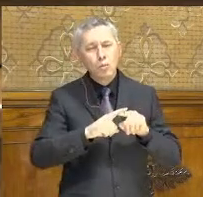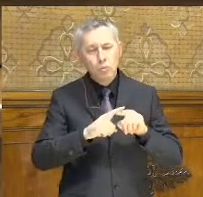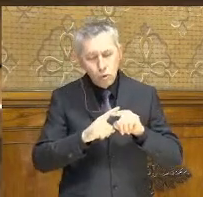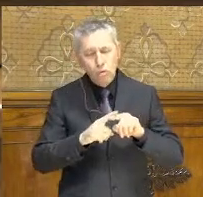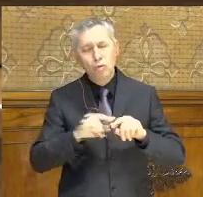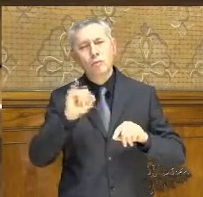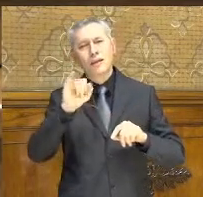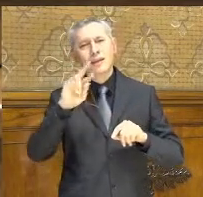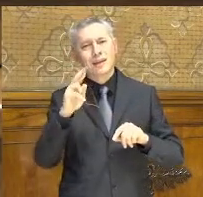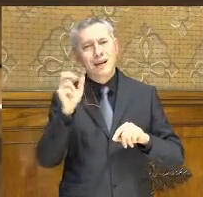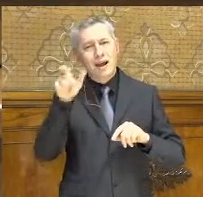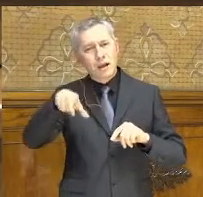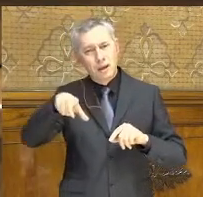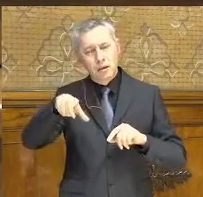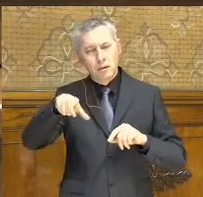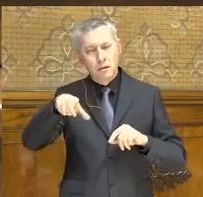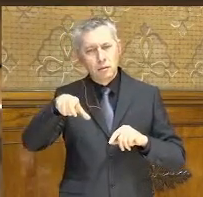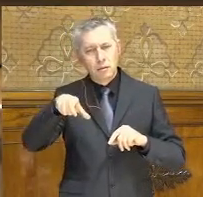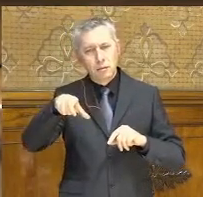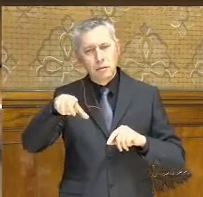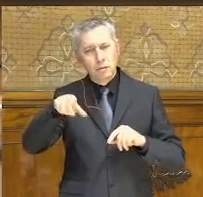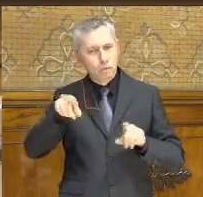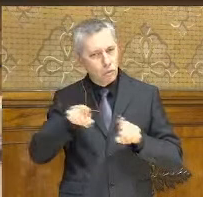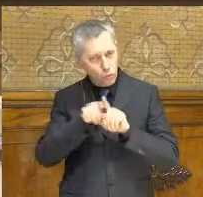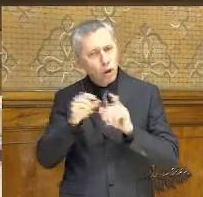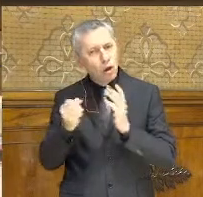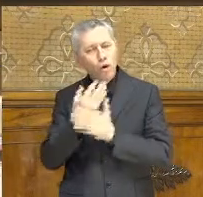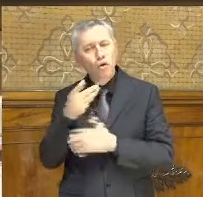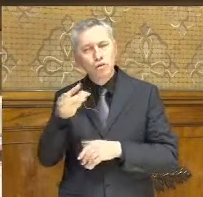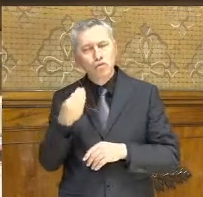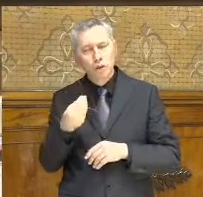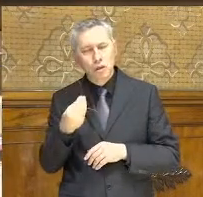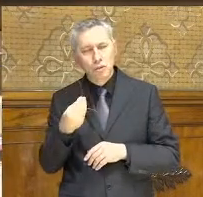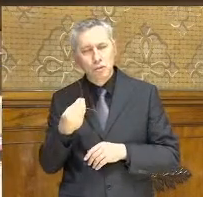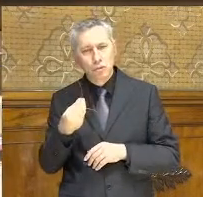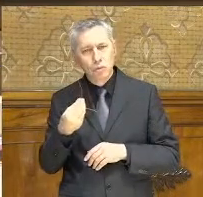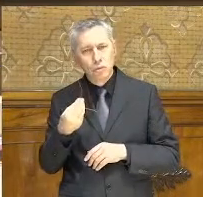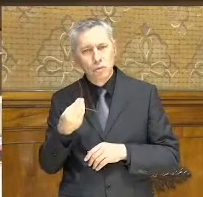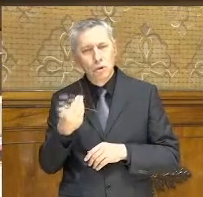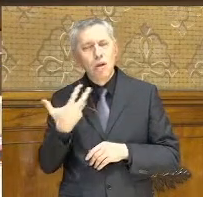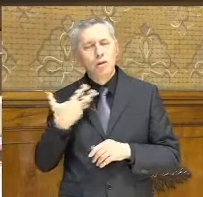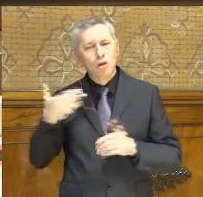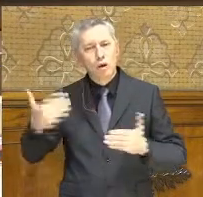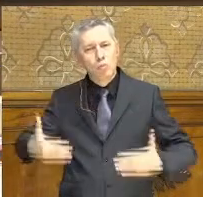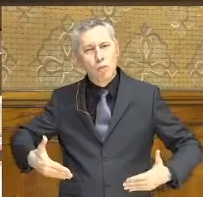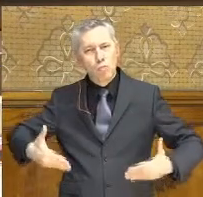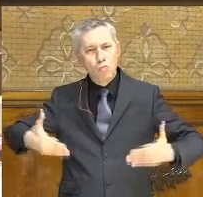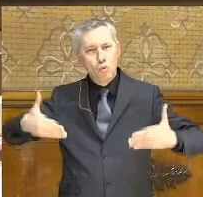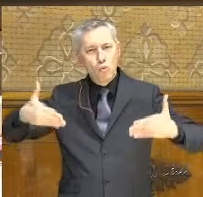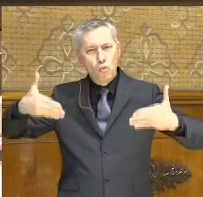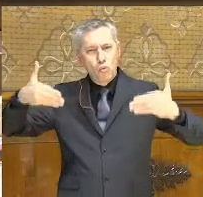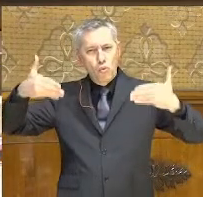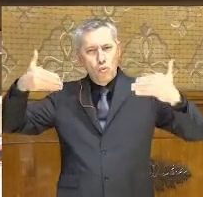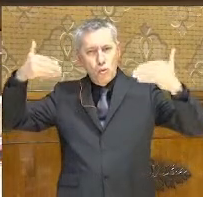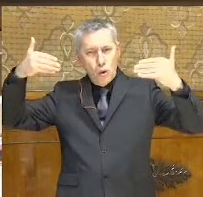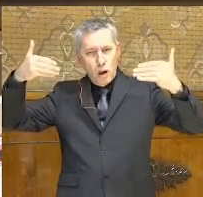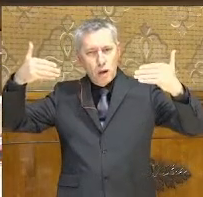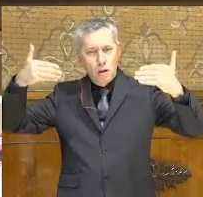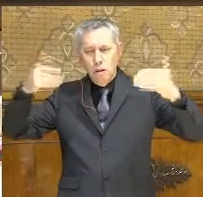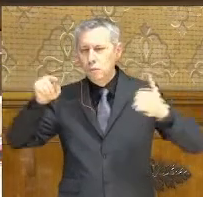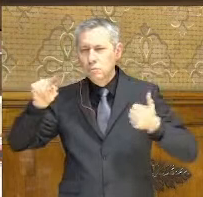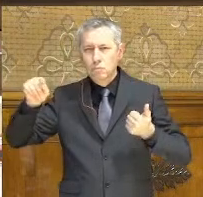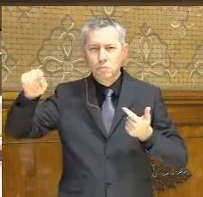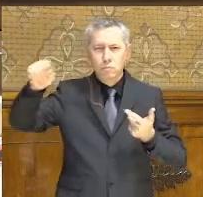drawing murals. And in Bombay, people are drawing murals. And they're not making him into a hero. They